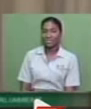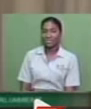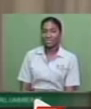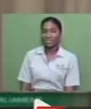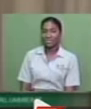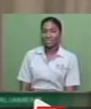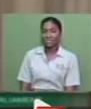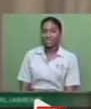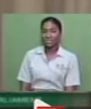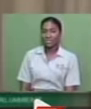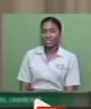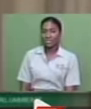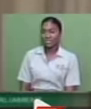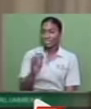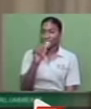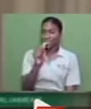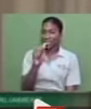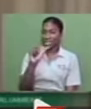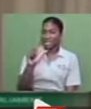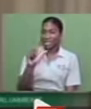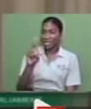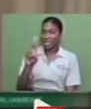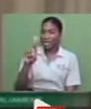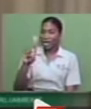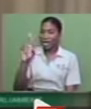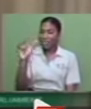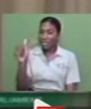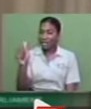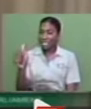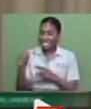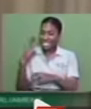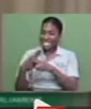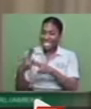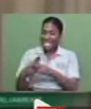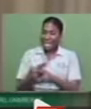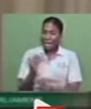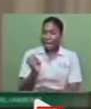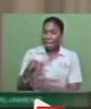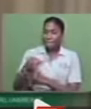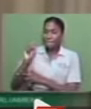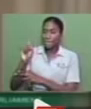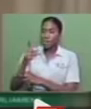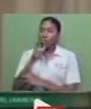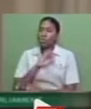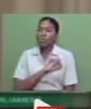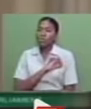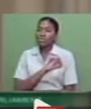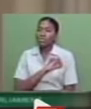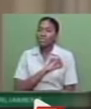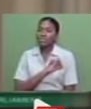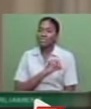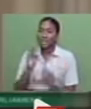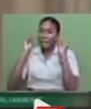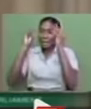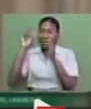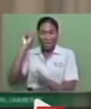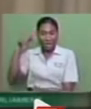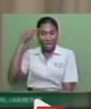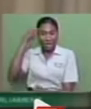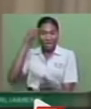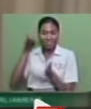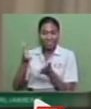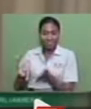Does it include that? Minister will tell us. And when we come to the corporation tax amendment to put in this